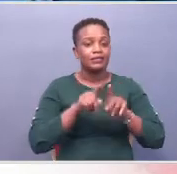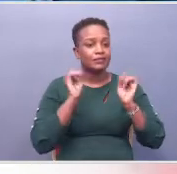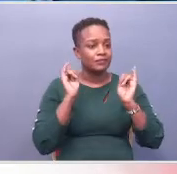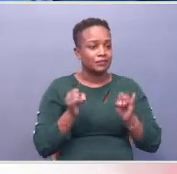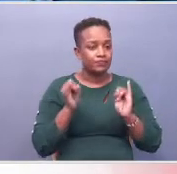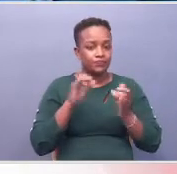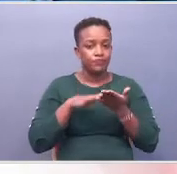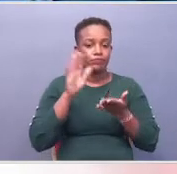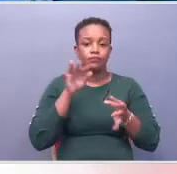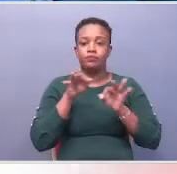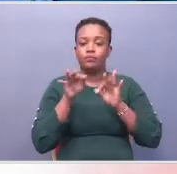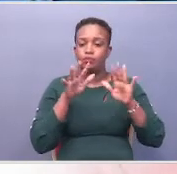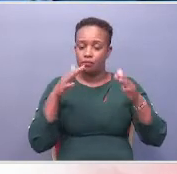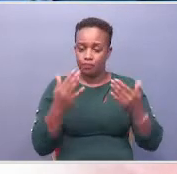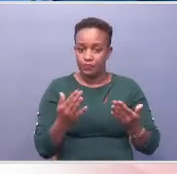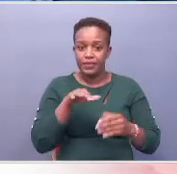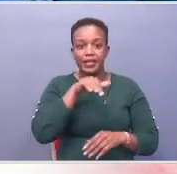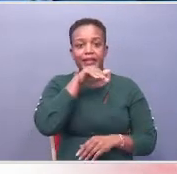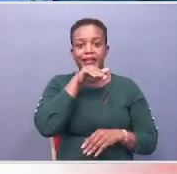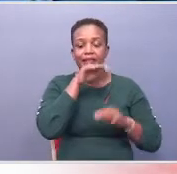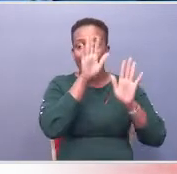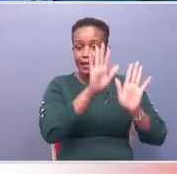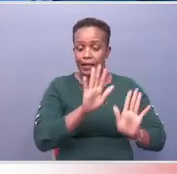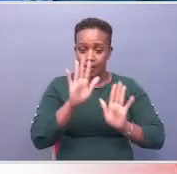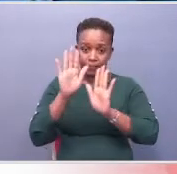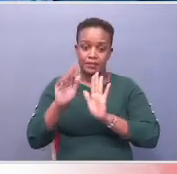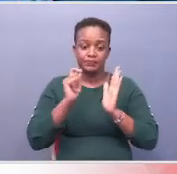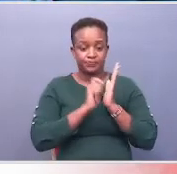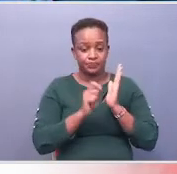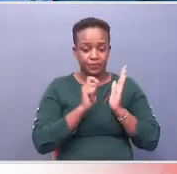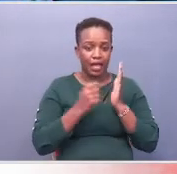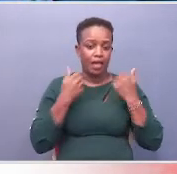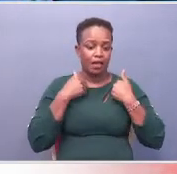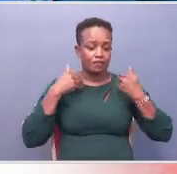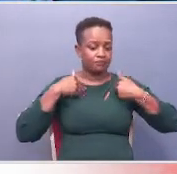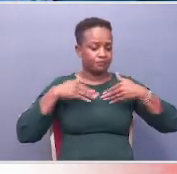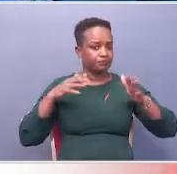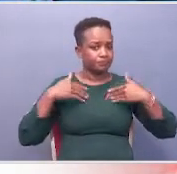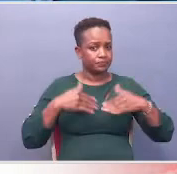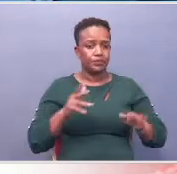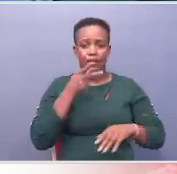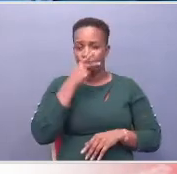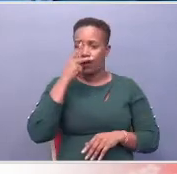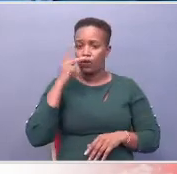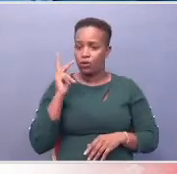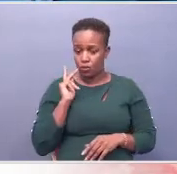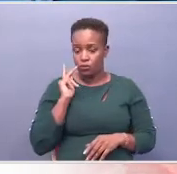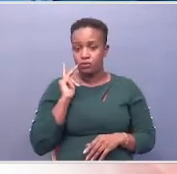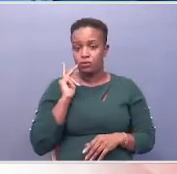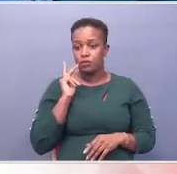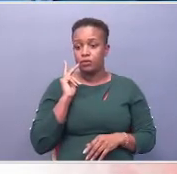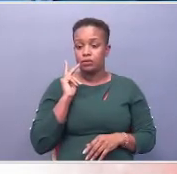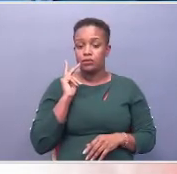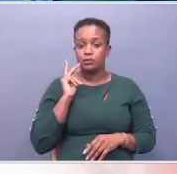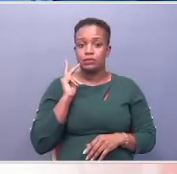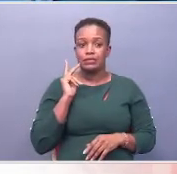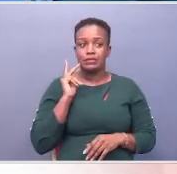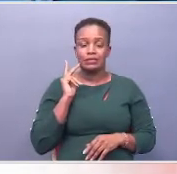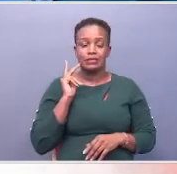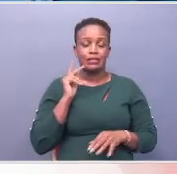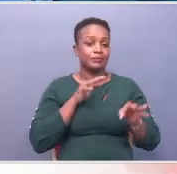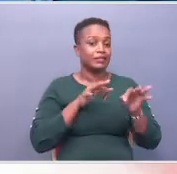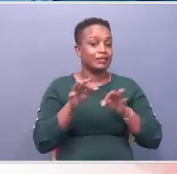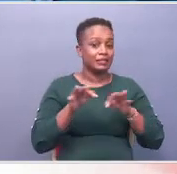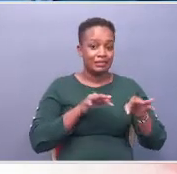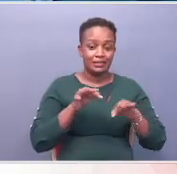now reports, the Raila Odinga campaign secretariat has dismissed Kalonzo's claims, saying that the deal was not